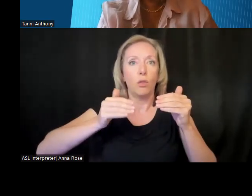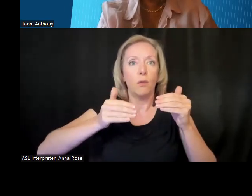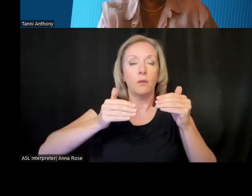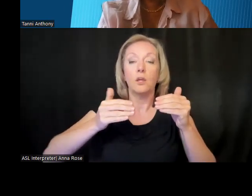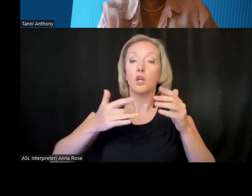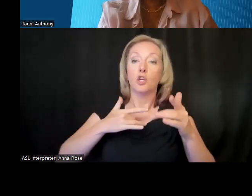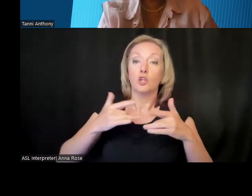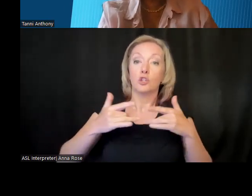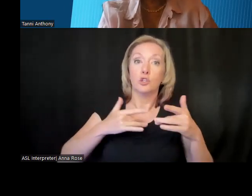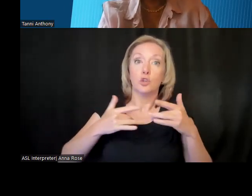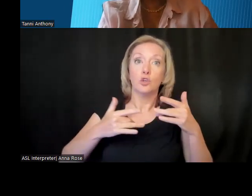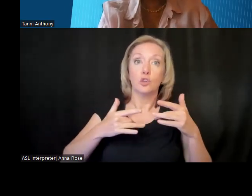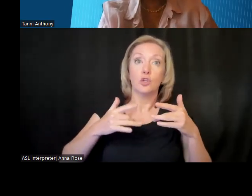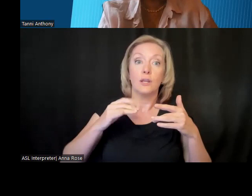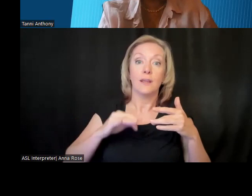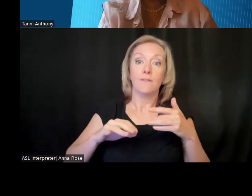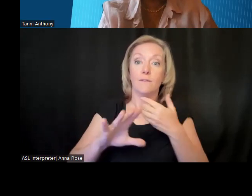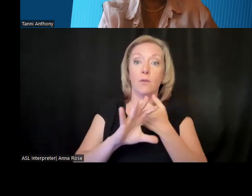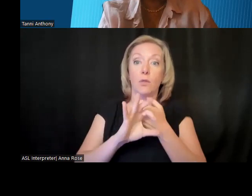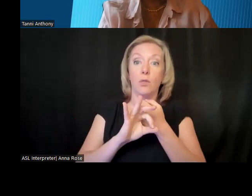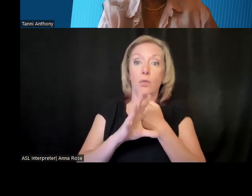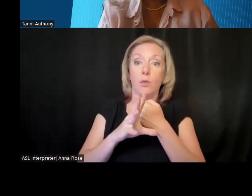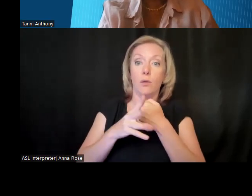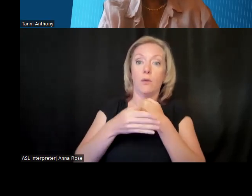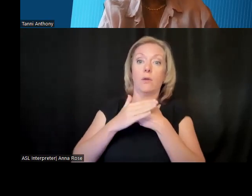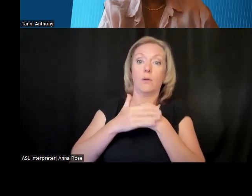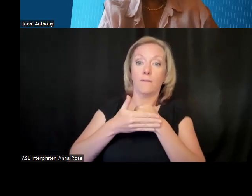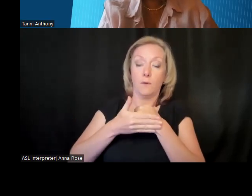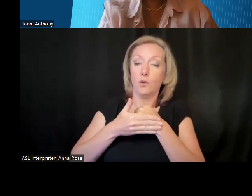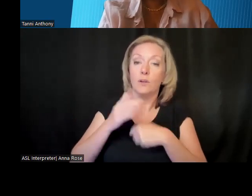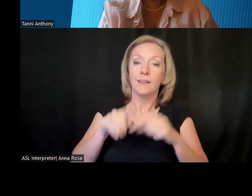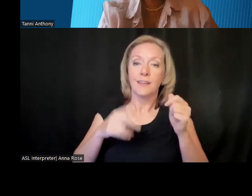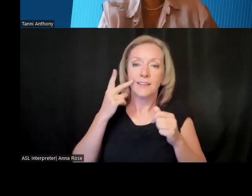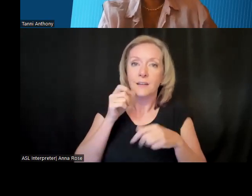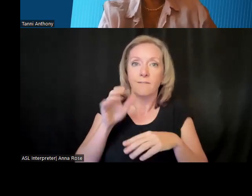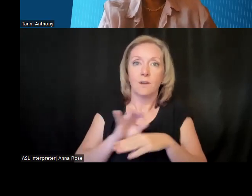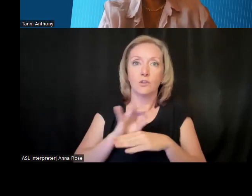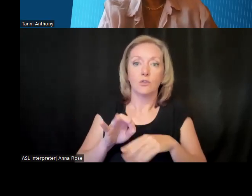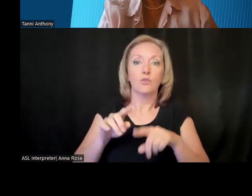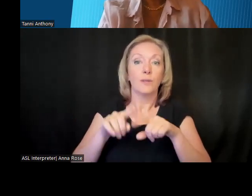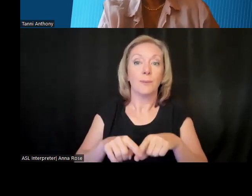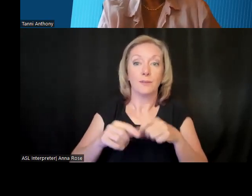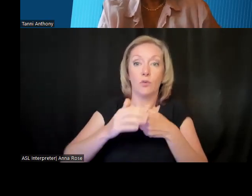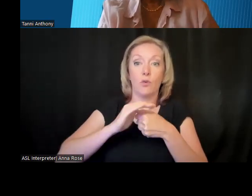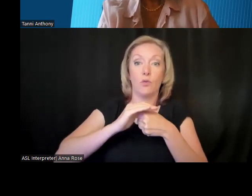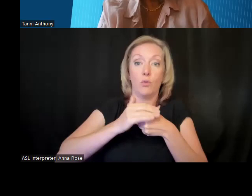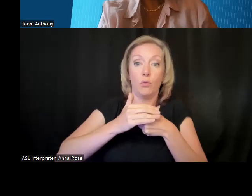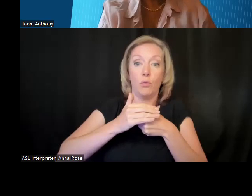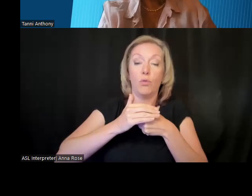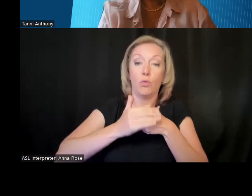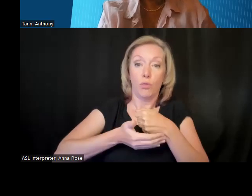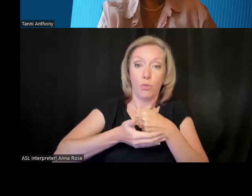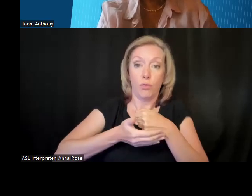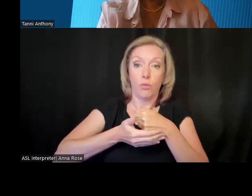the pupil is occluded, that eye is not a functional eye. So it depends on the degree of that lid. But we want to